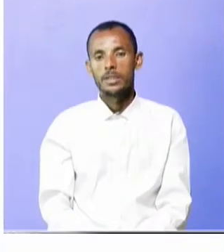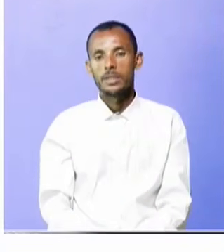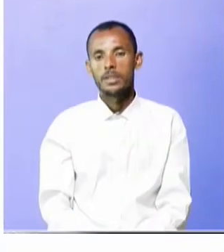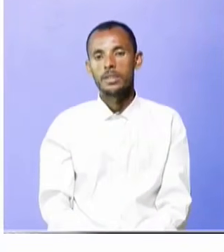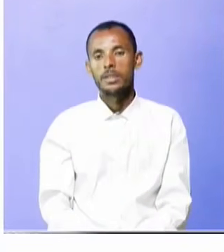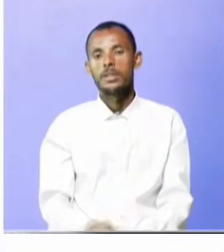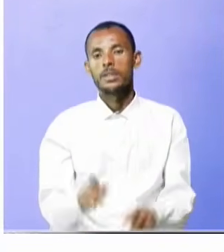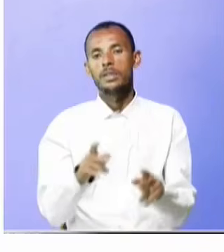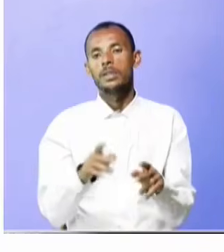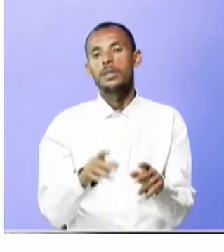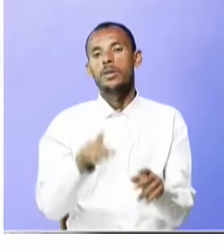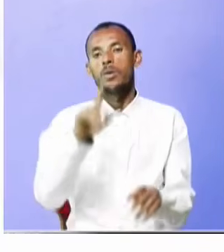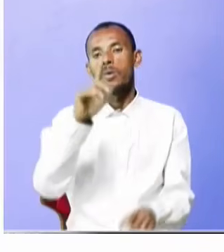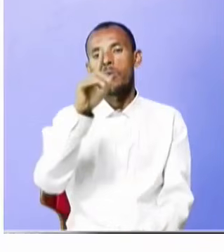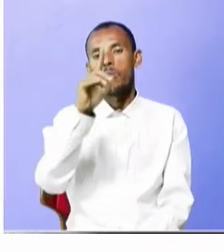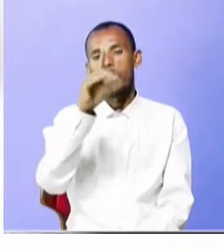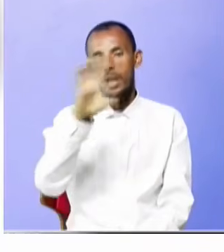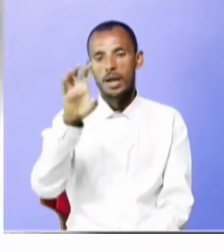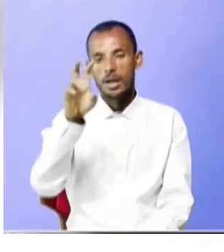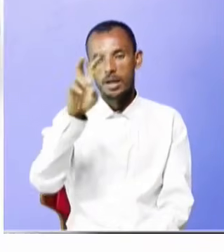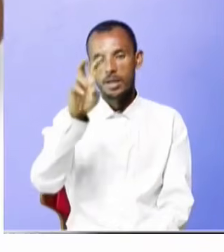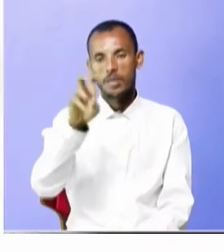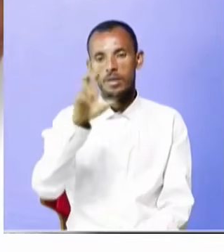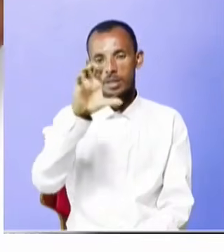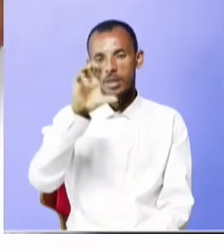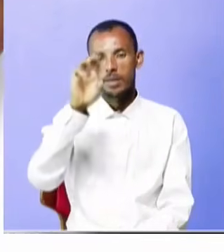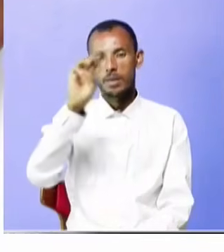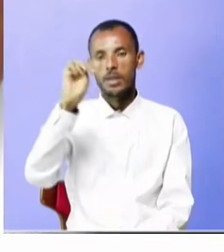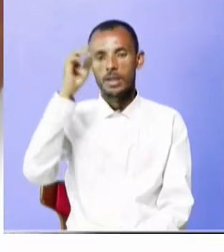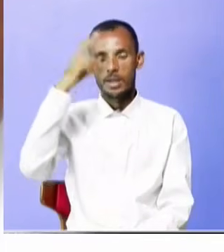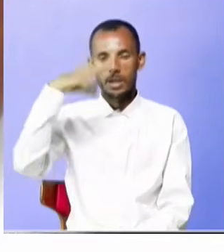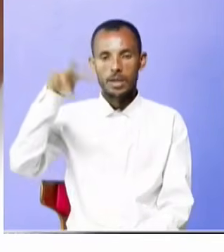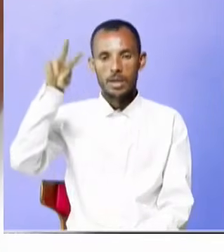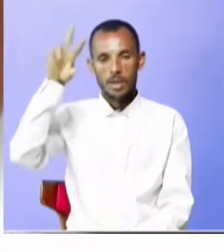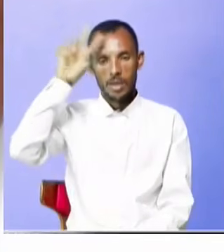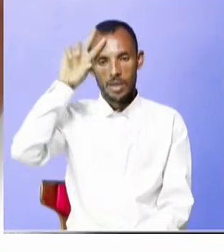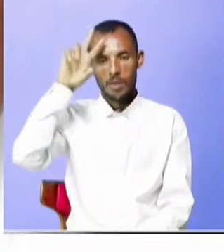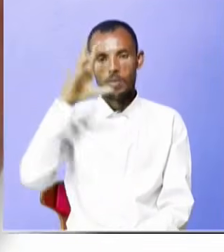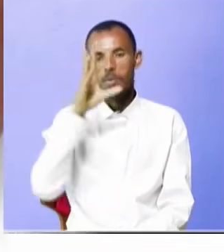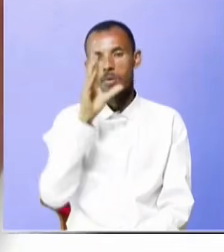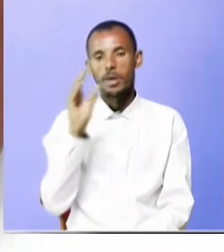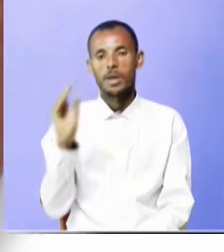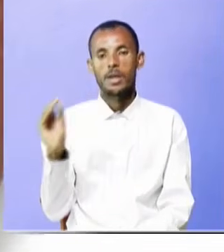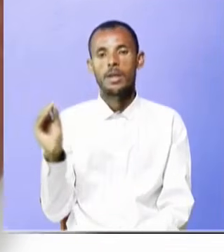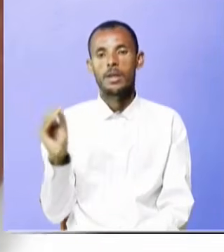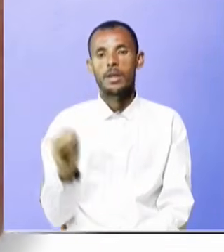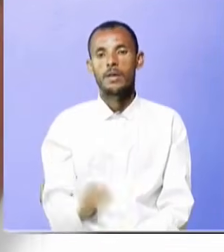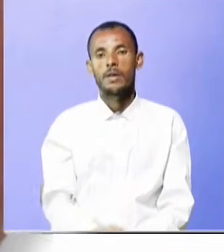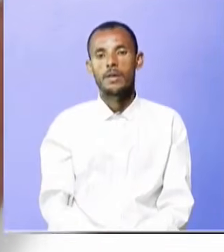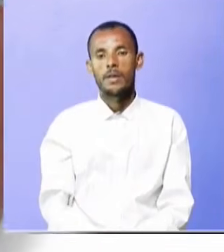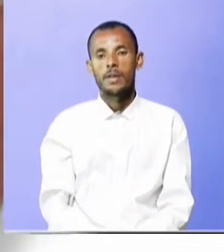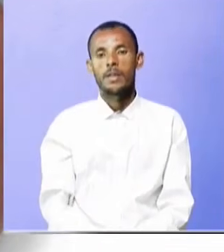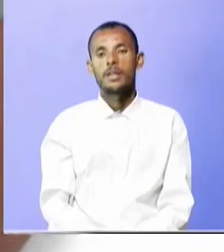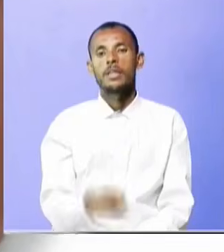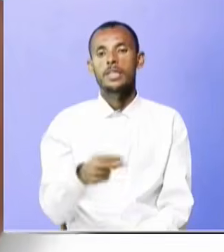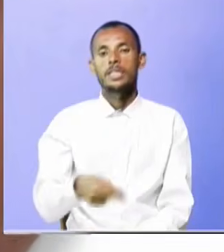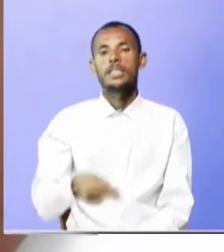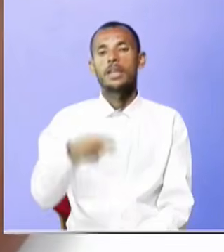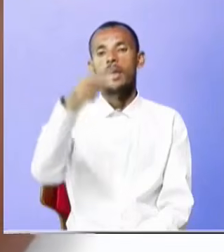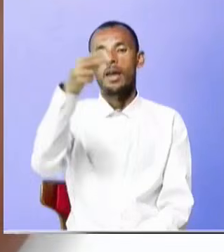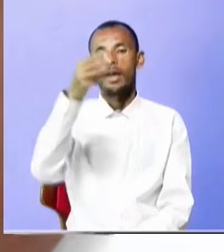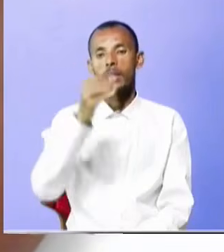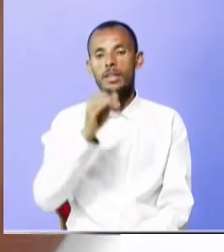is 120 centimeter cube, and the height